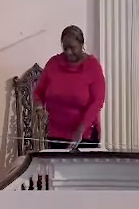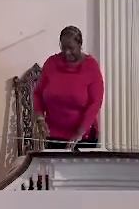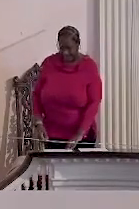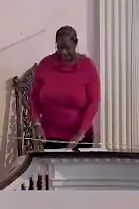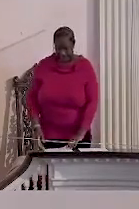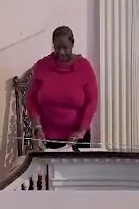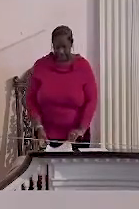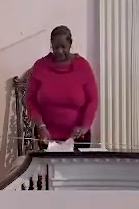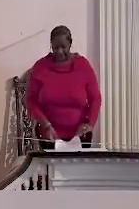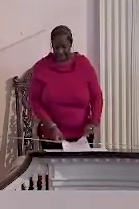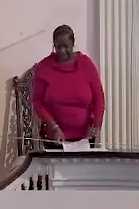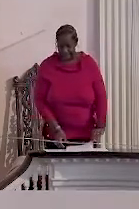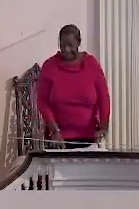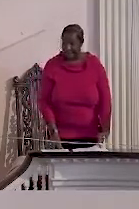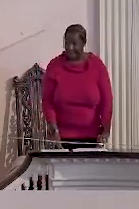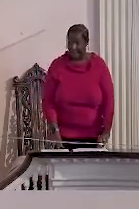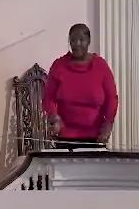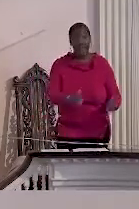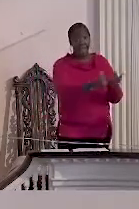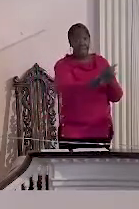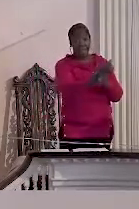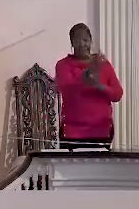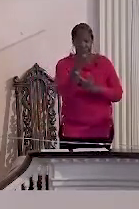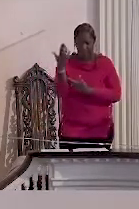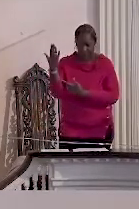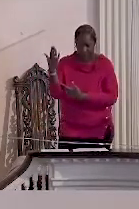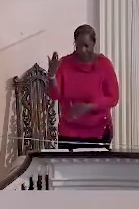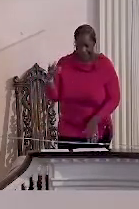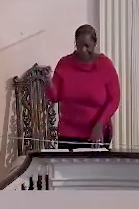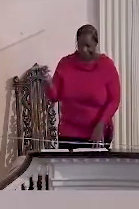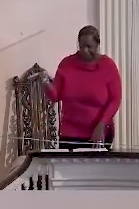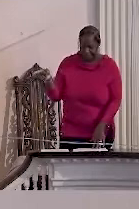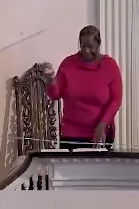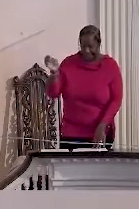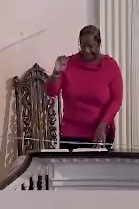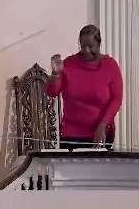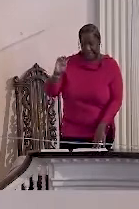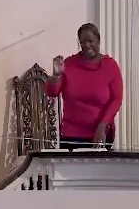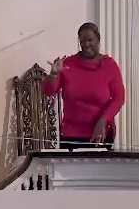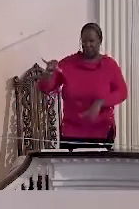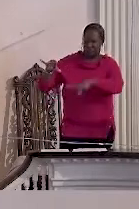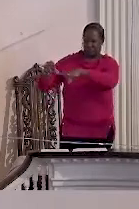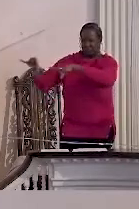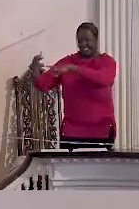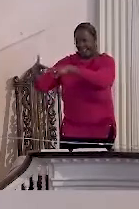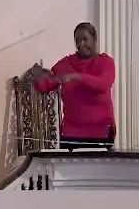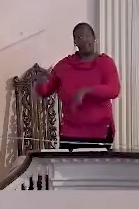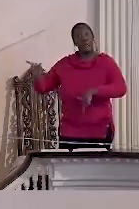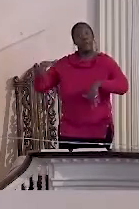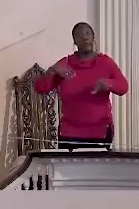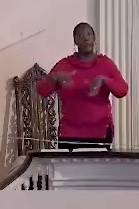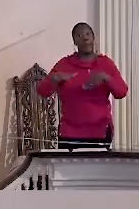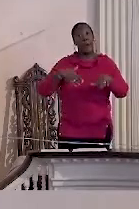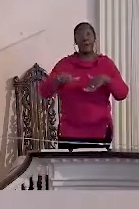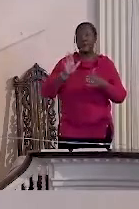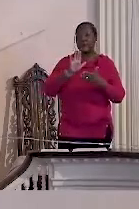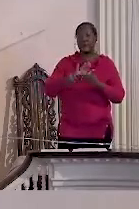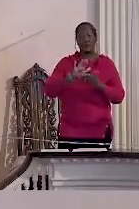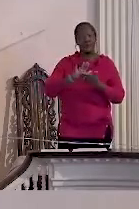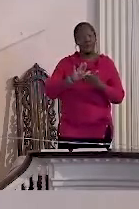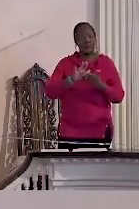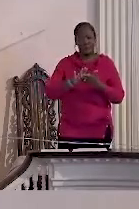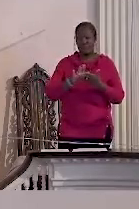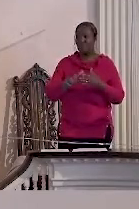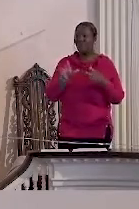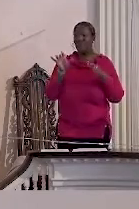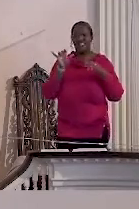Every morning, Emilio Antonio Santos de la O walked to school exactly the